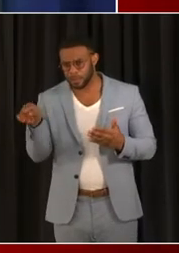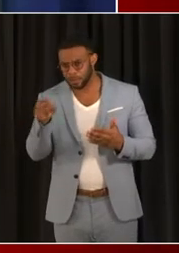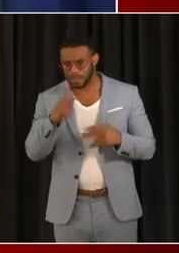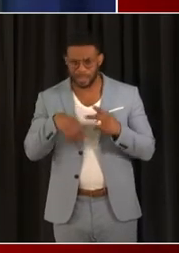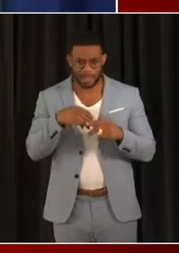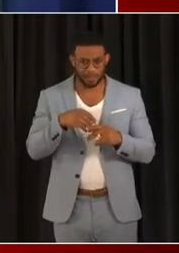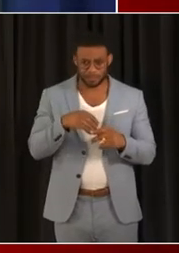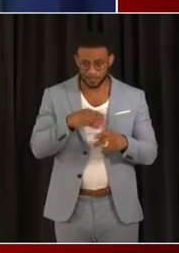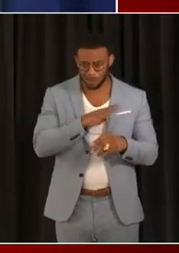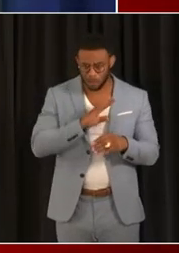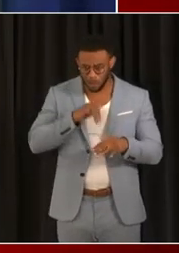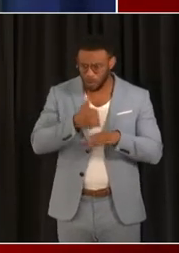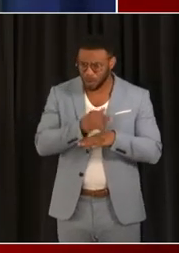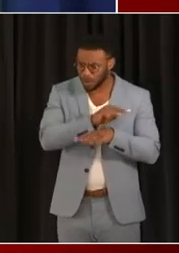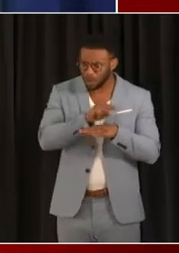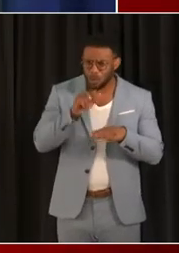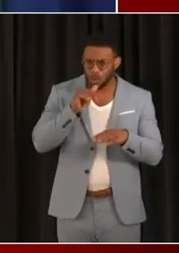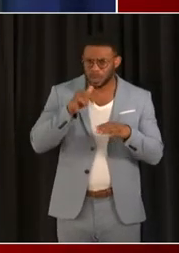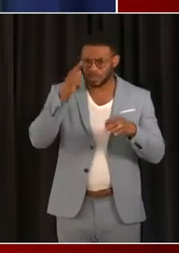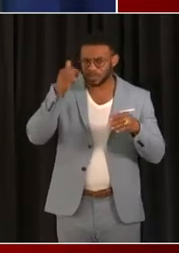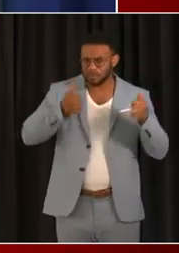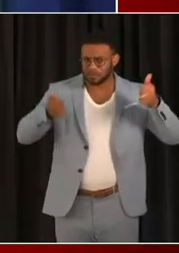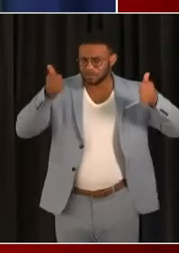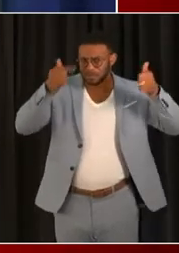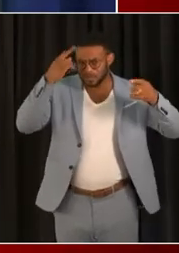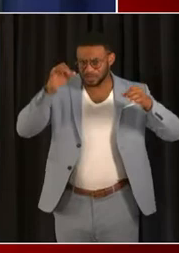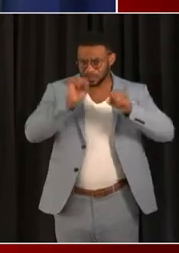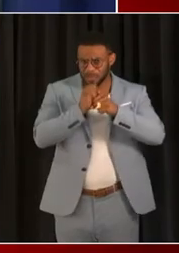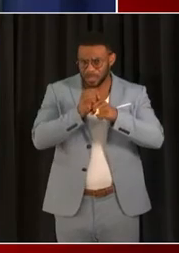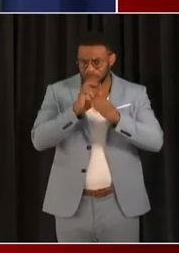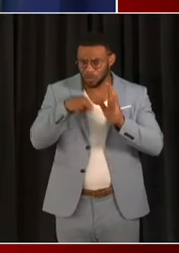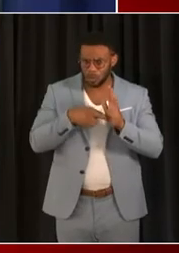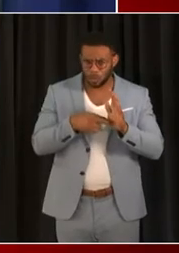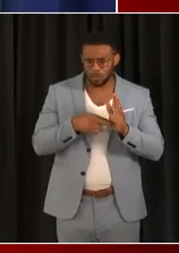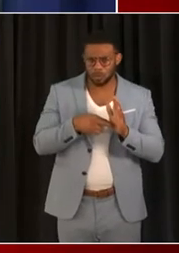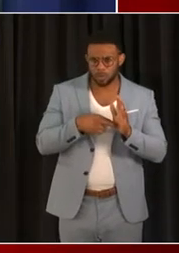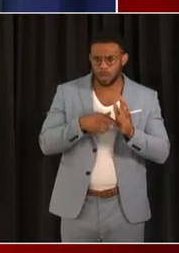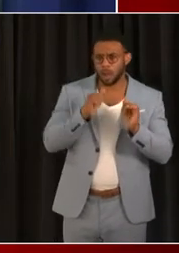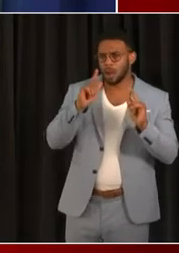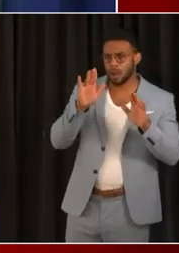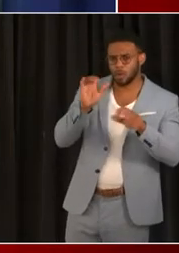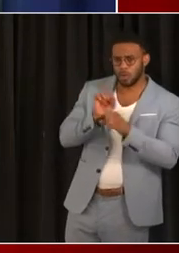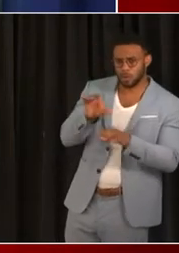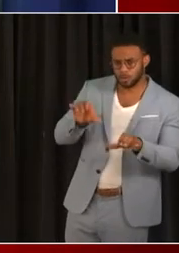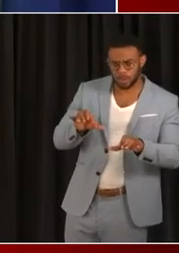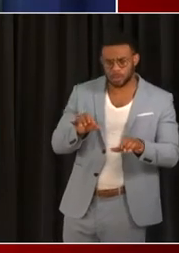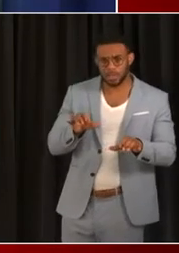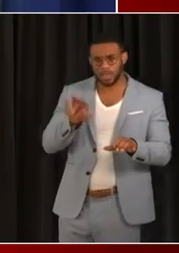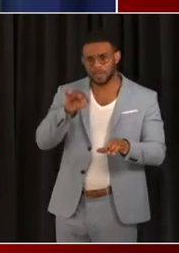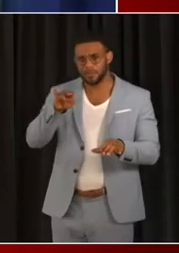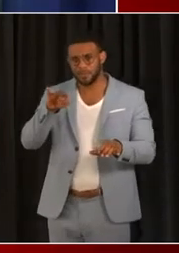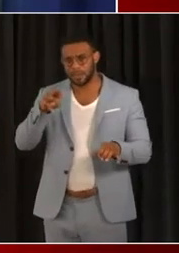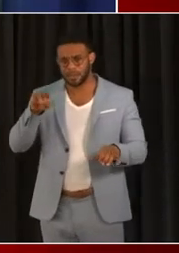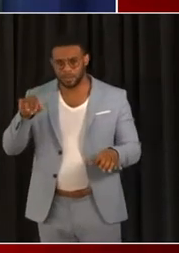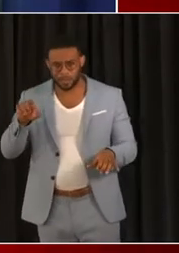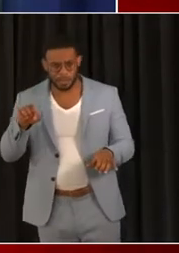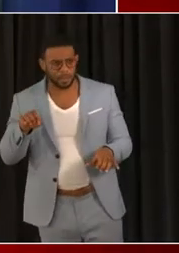companies, the types of board makeup, the people who are in decision-making roles. I think about Rosie and all the great work that she's done at Fannie